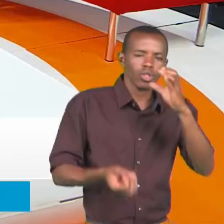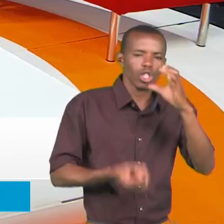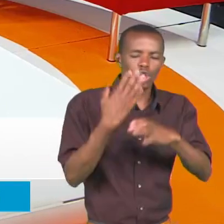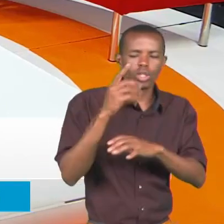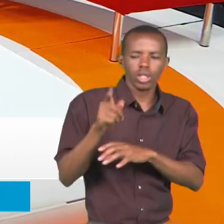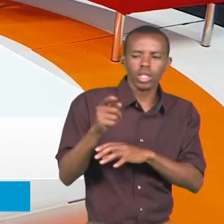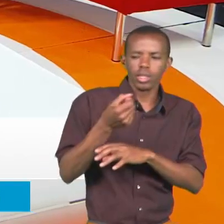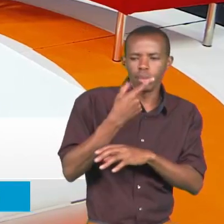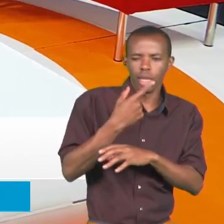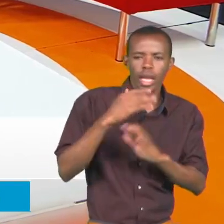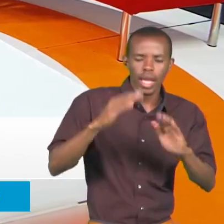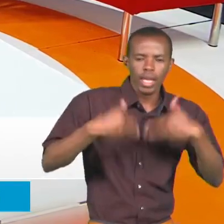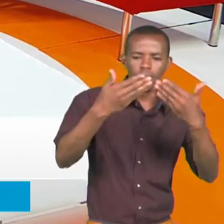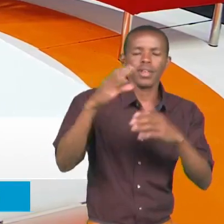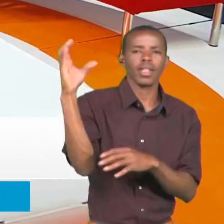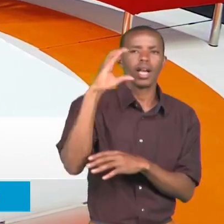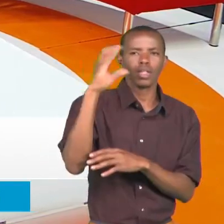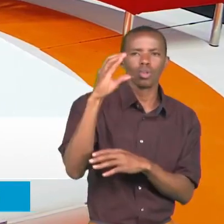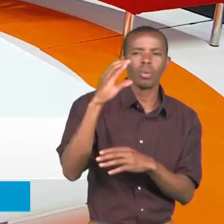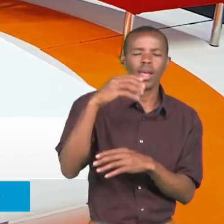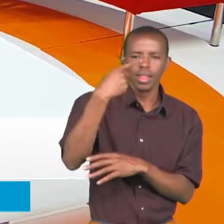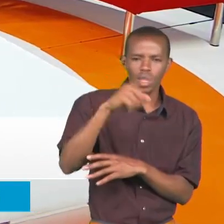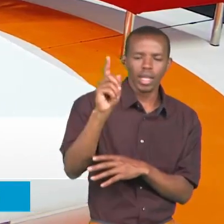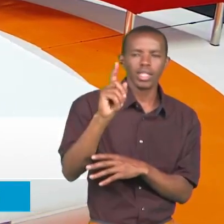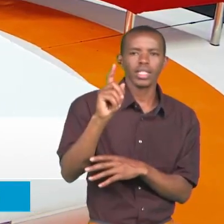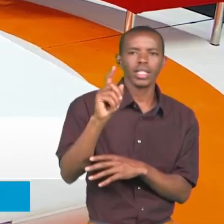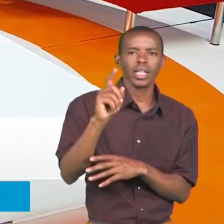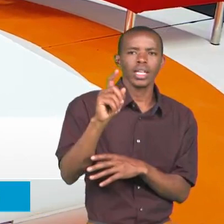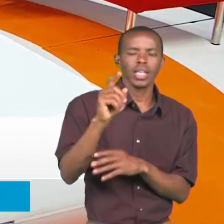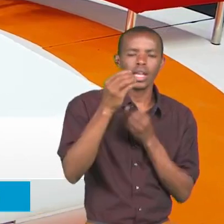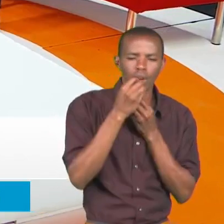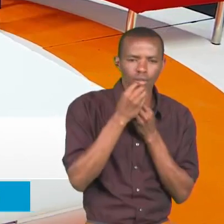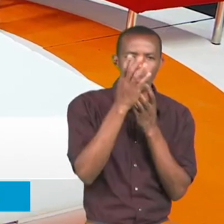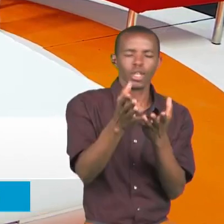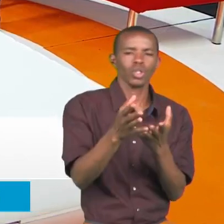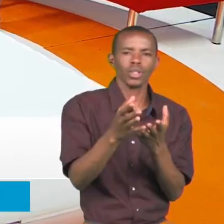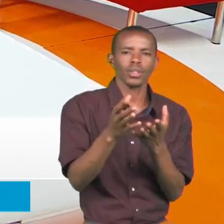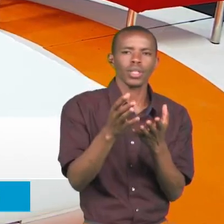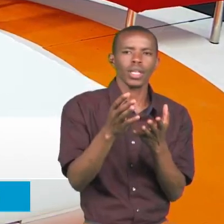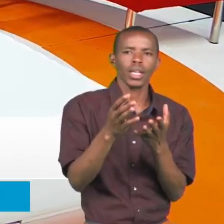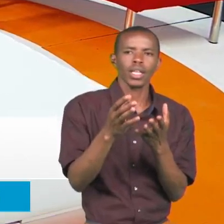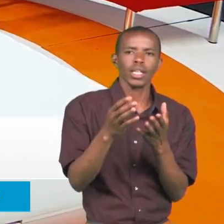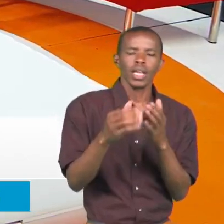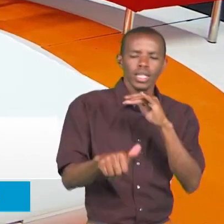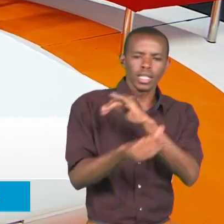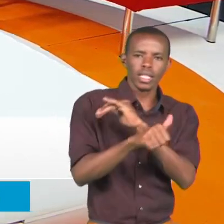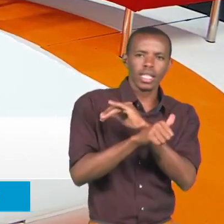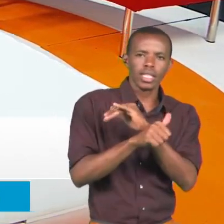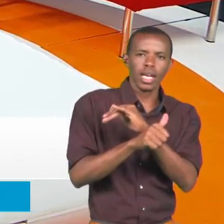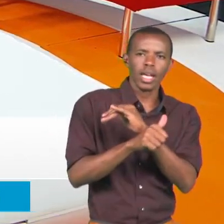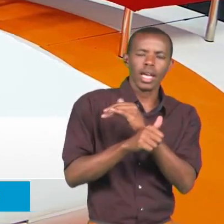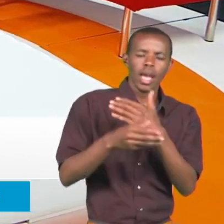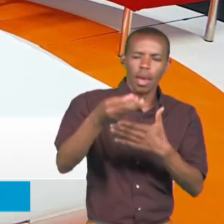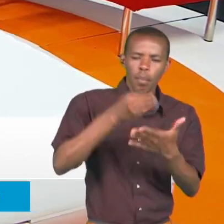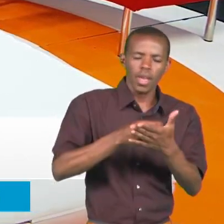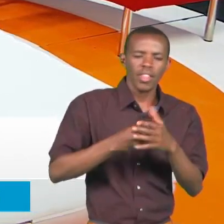in the process of giving the client the right, correct, and accurate information. Okay. And therefore, there isn't any risk of you just buying and working